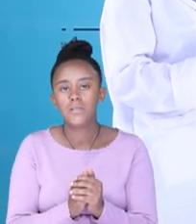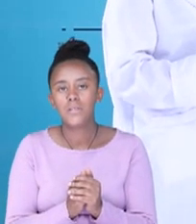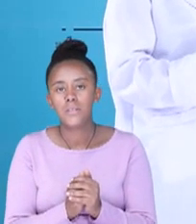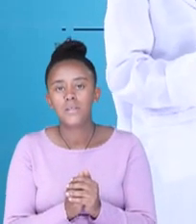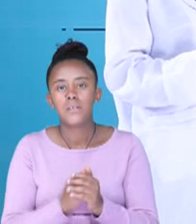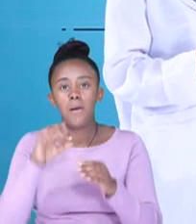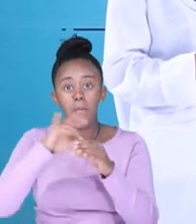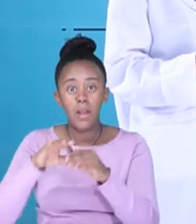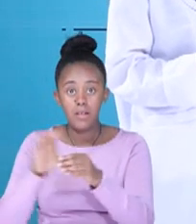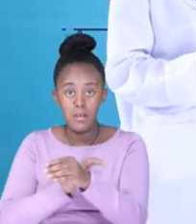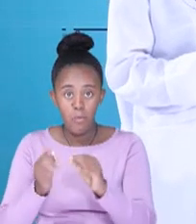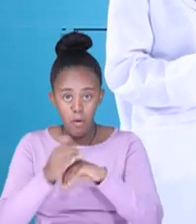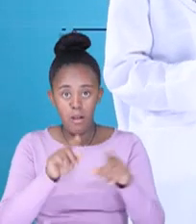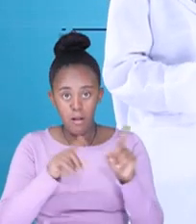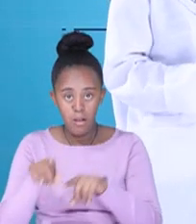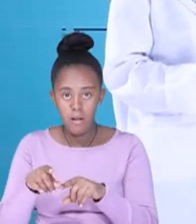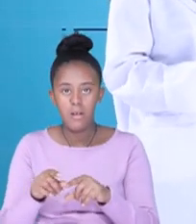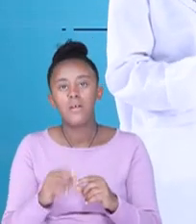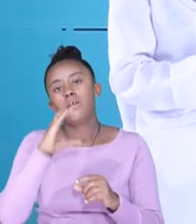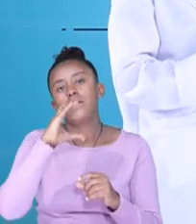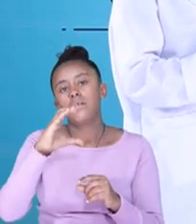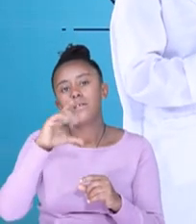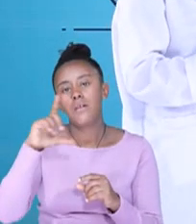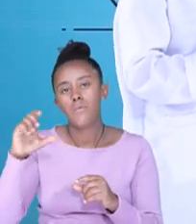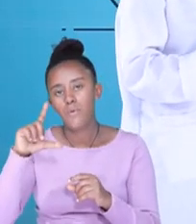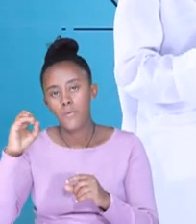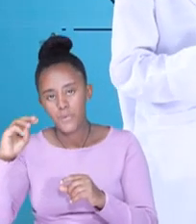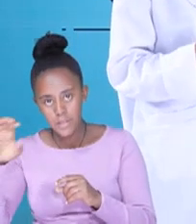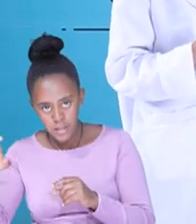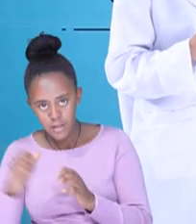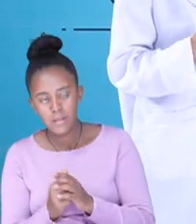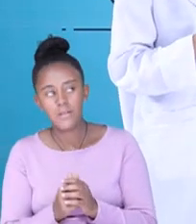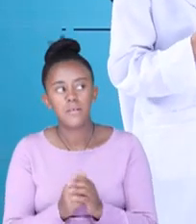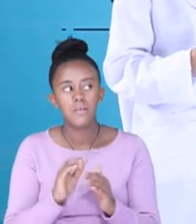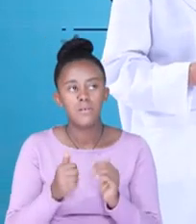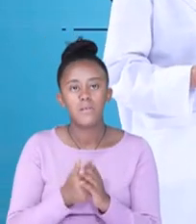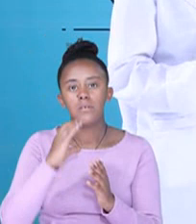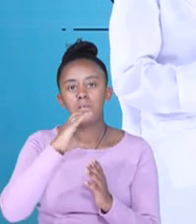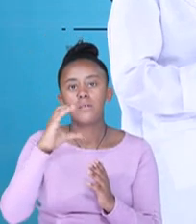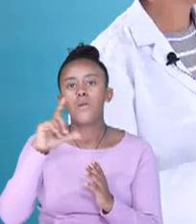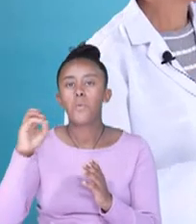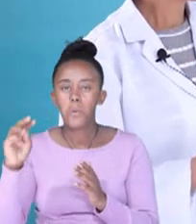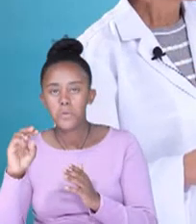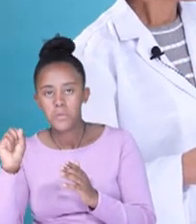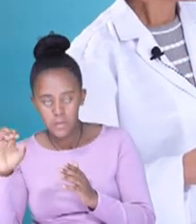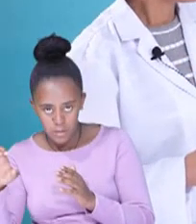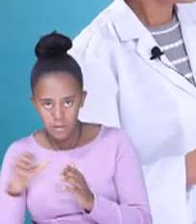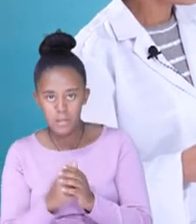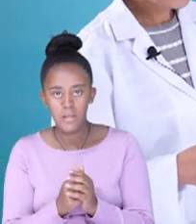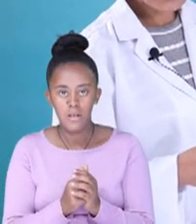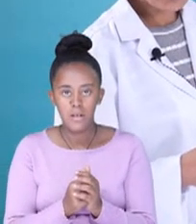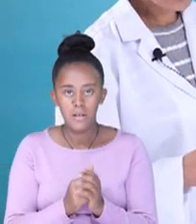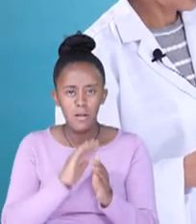and plant cell wall is made up of cellulose. That's why we call plant cell wall as cellulose cell wall.